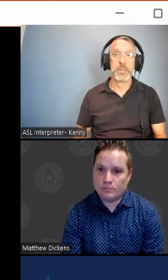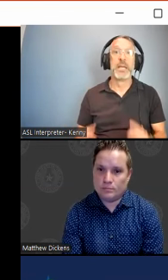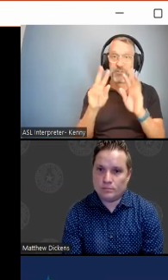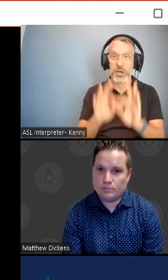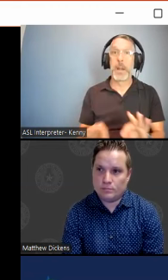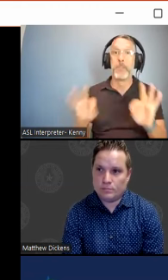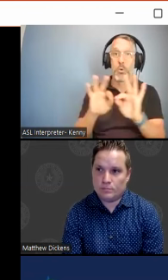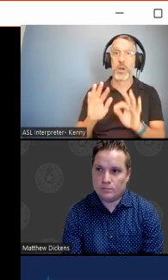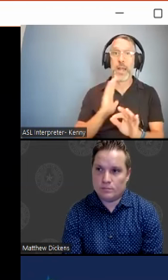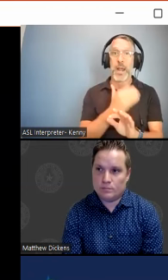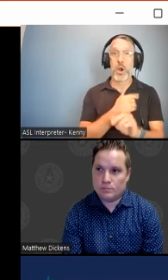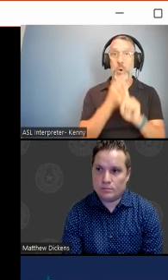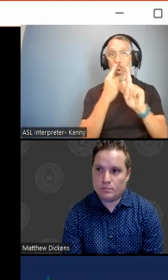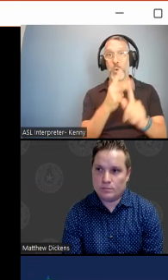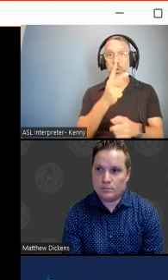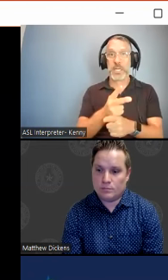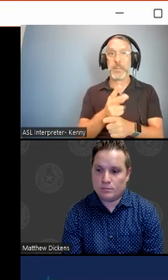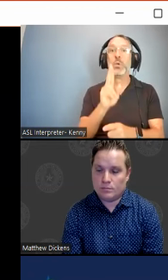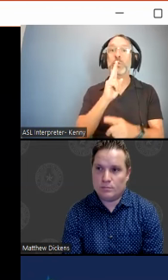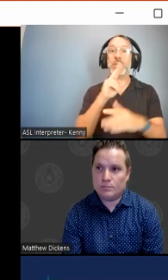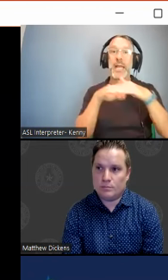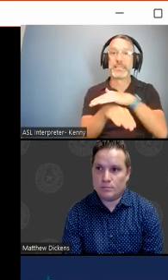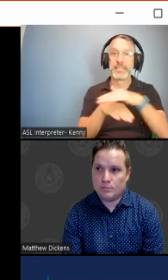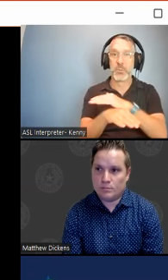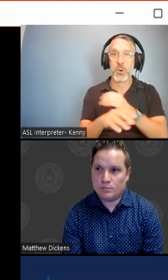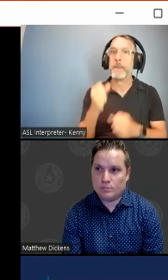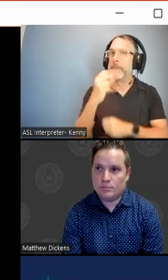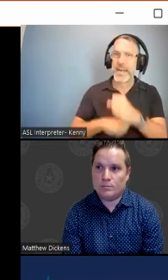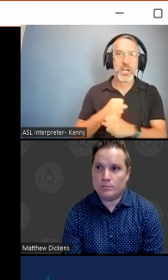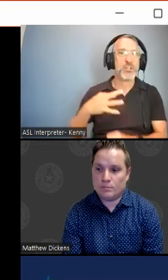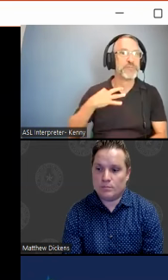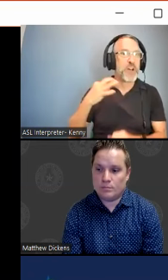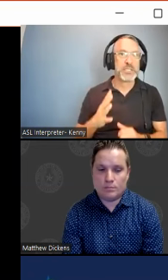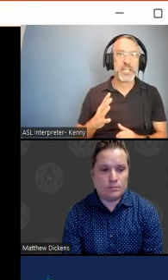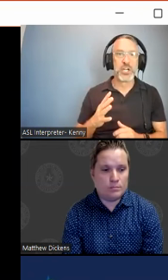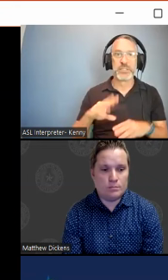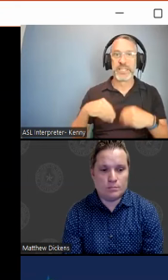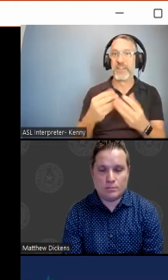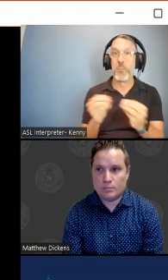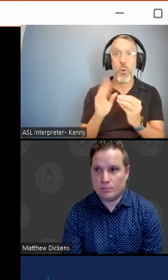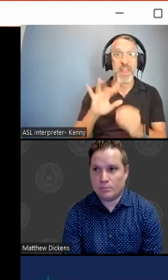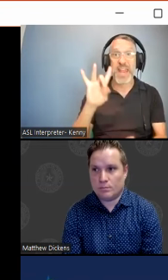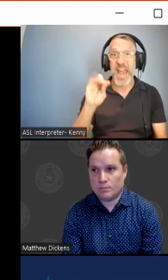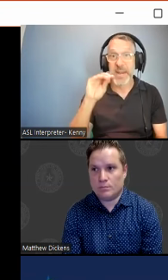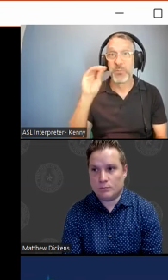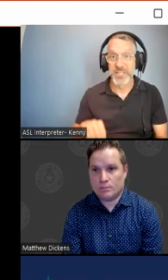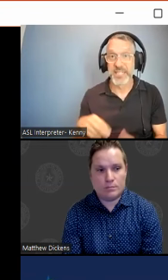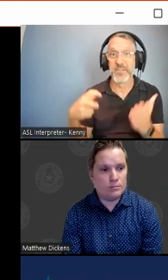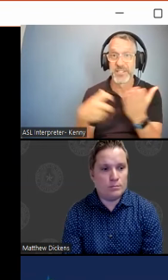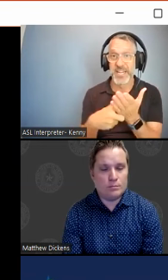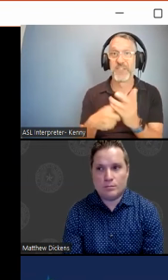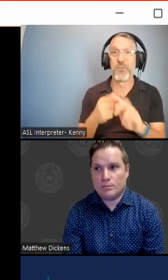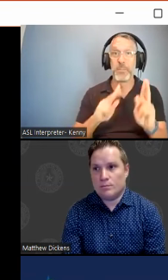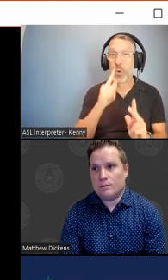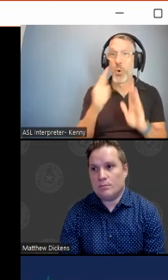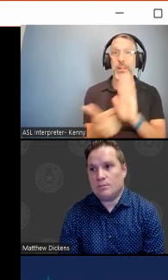in our efforts to keep Houston accessible. We've had years where volunteers issue over 80% of the citations for people